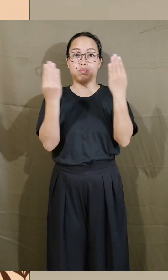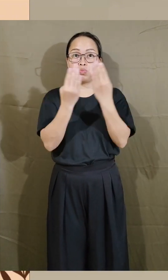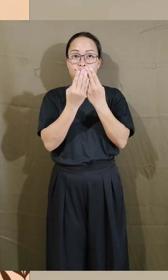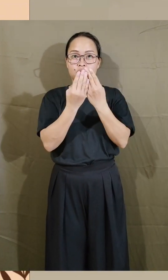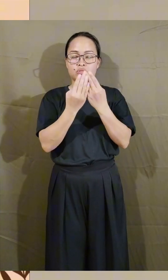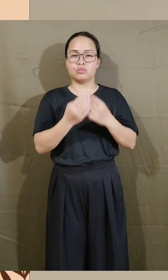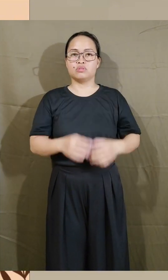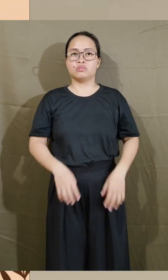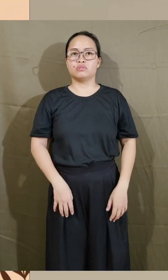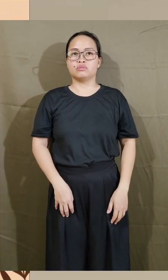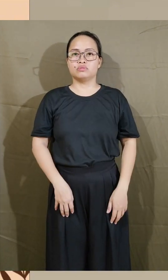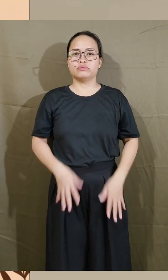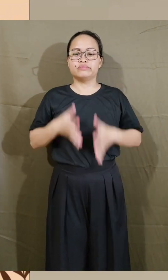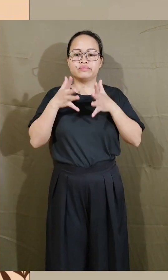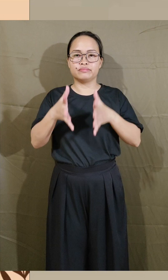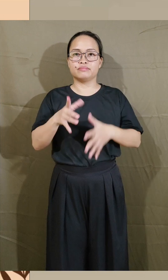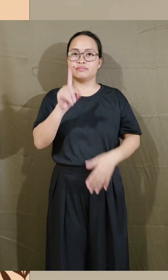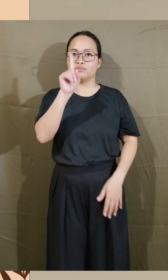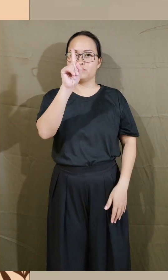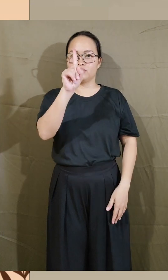1.